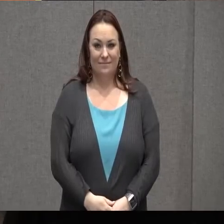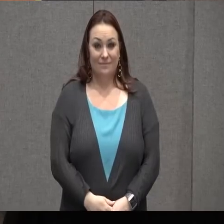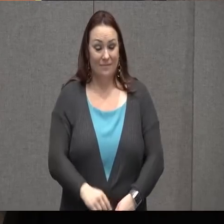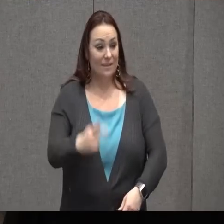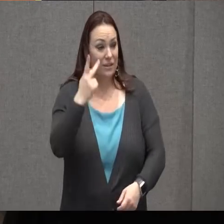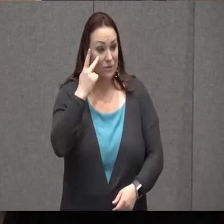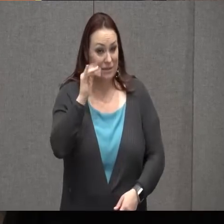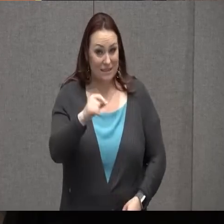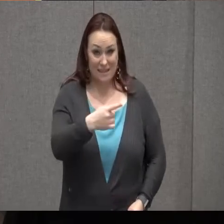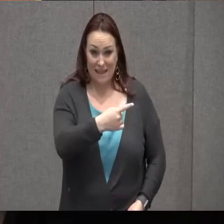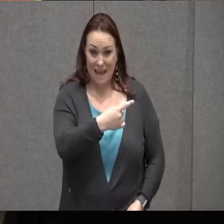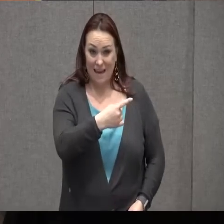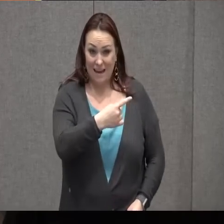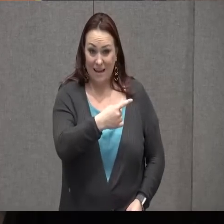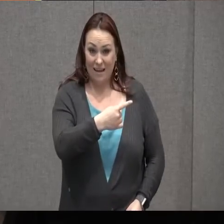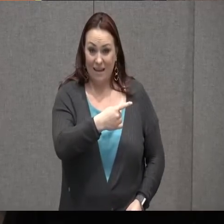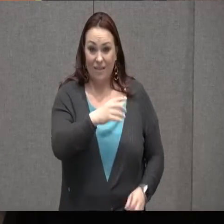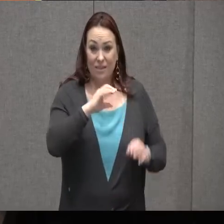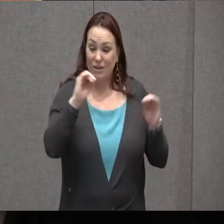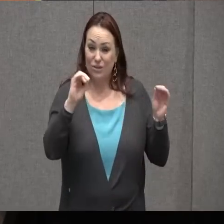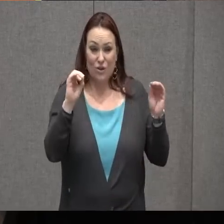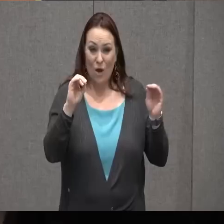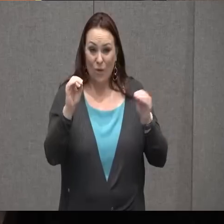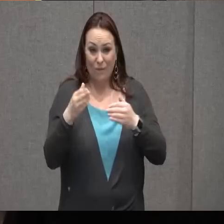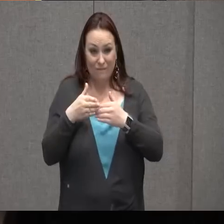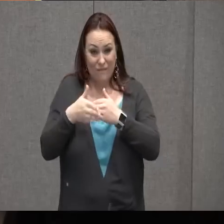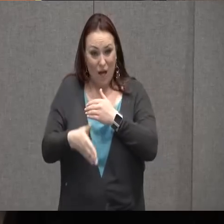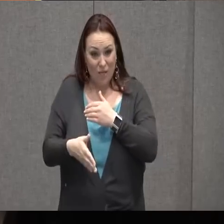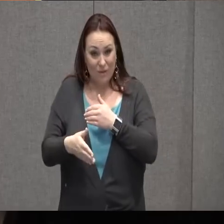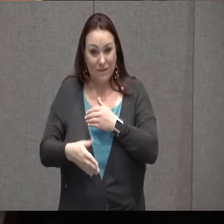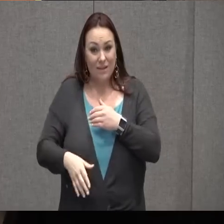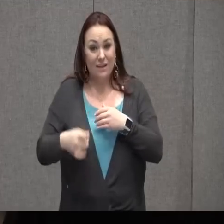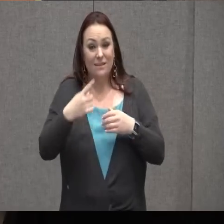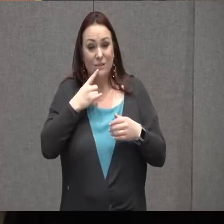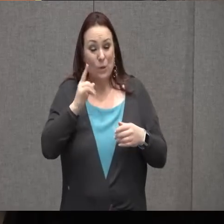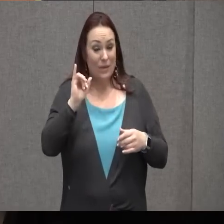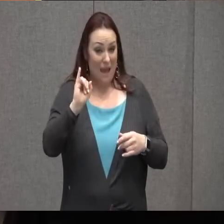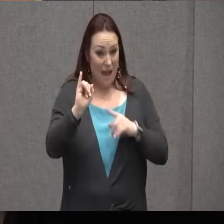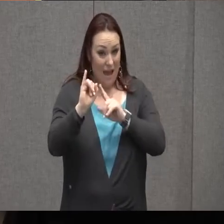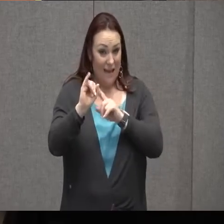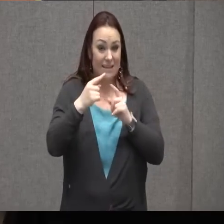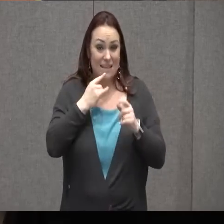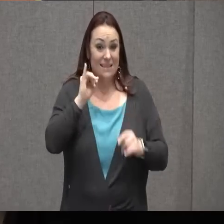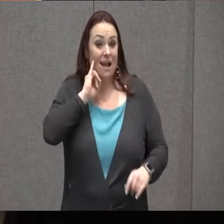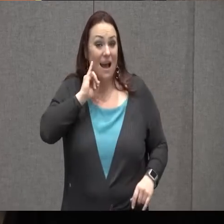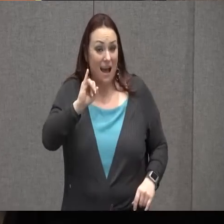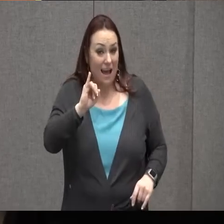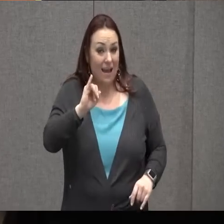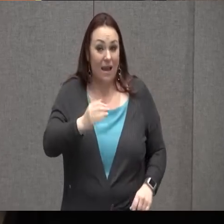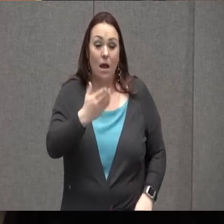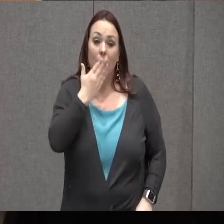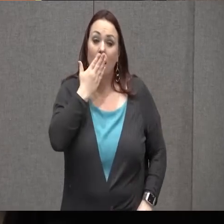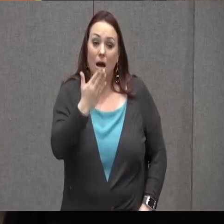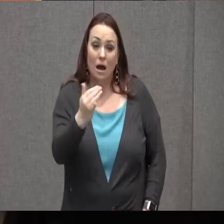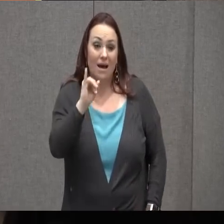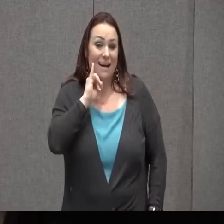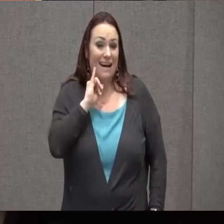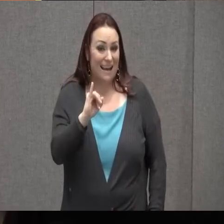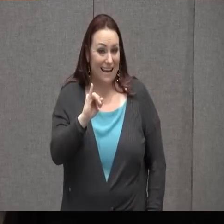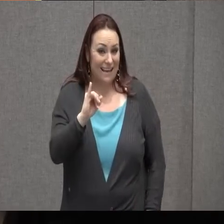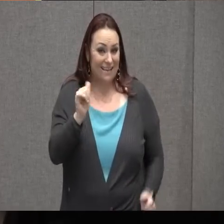Do you see that? We know that there's no consonant following it. So the I says I, right? So this is an open